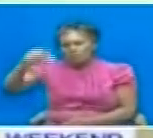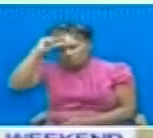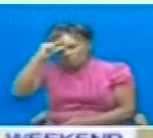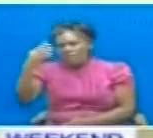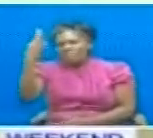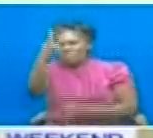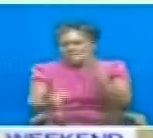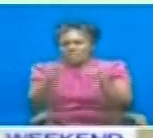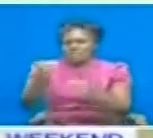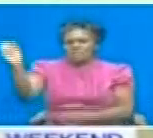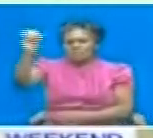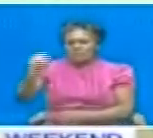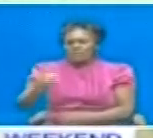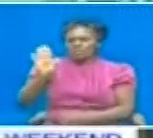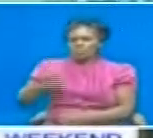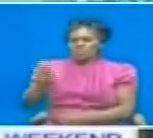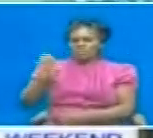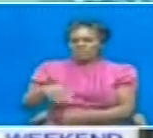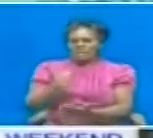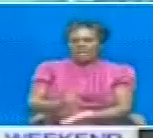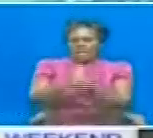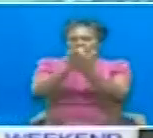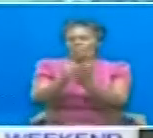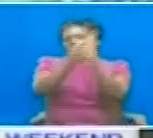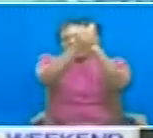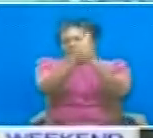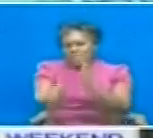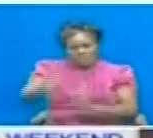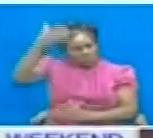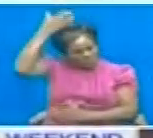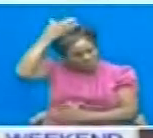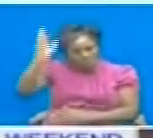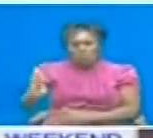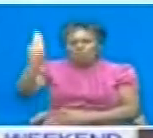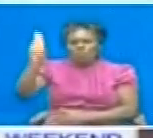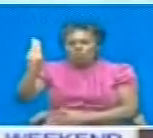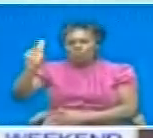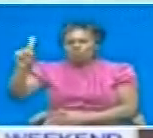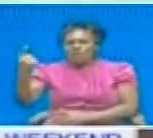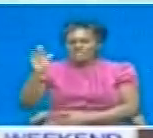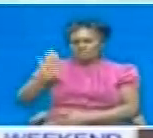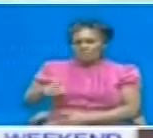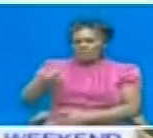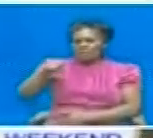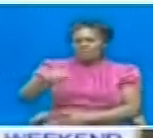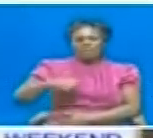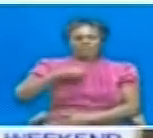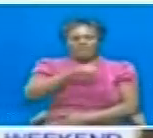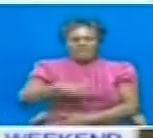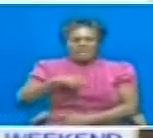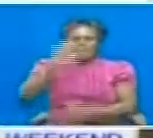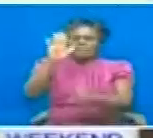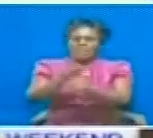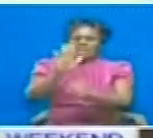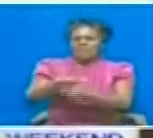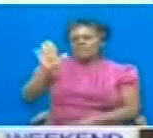only 33% of women are assisted by qualified midwives. Uhuru and Margaret were fortunate that their mothers were. Most of the